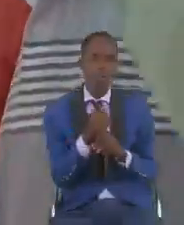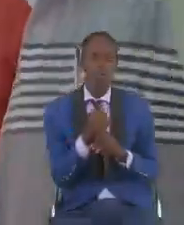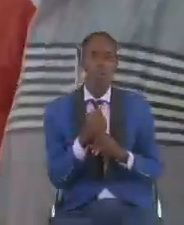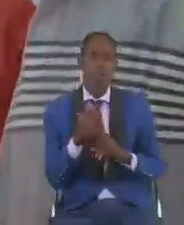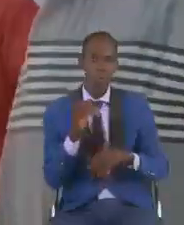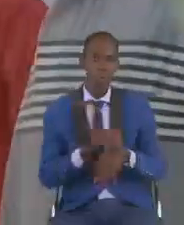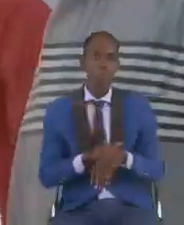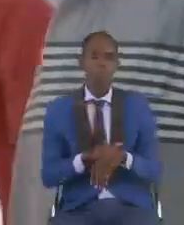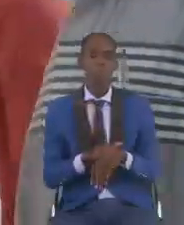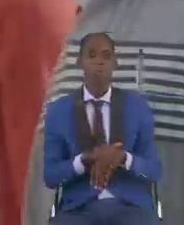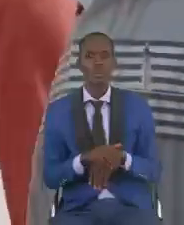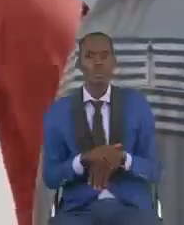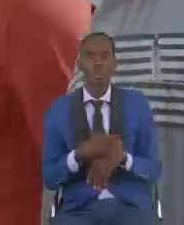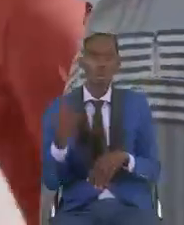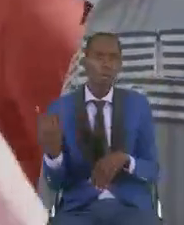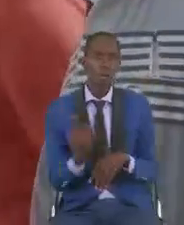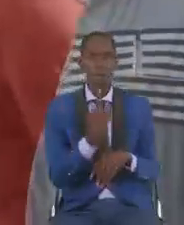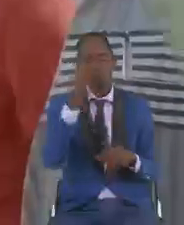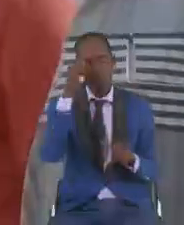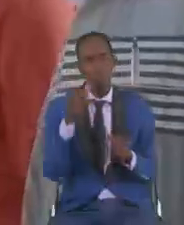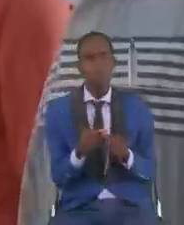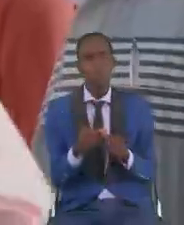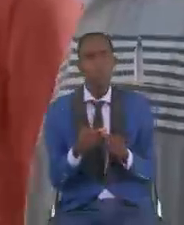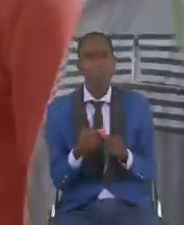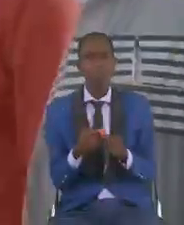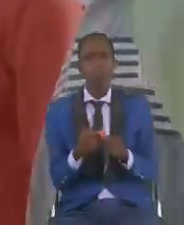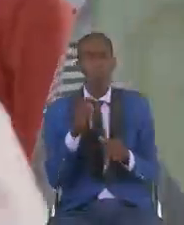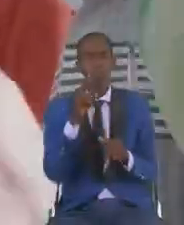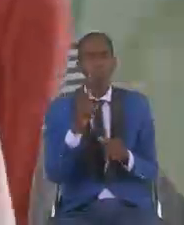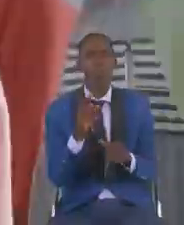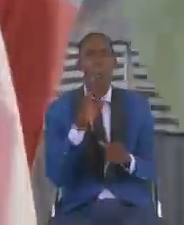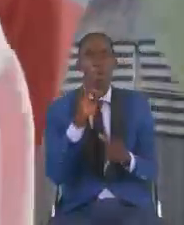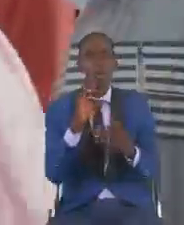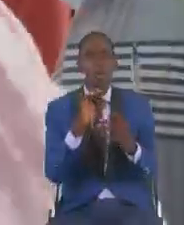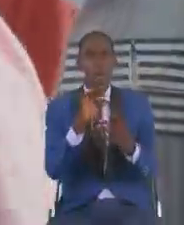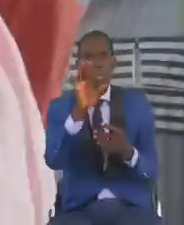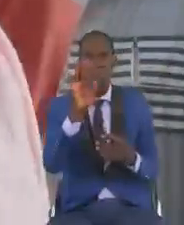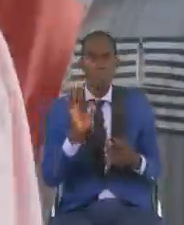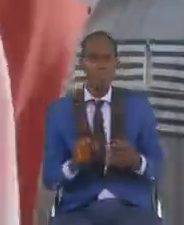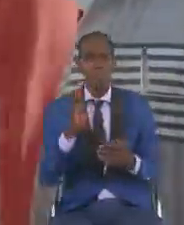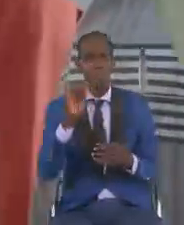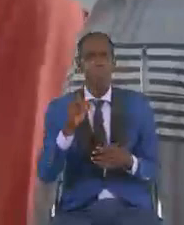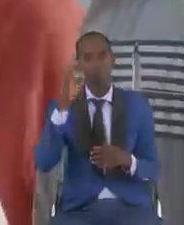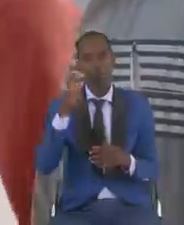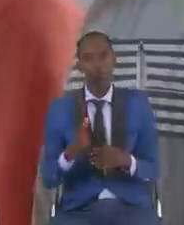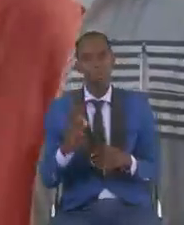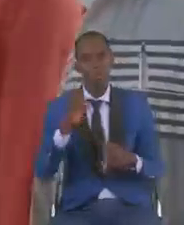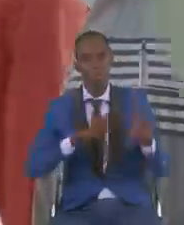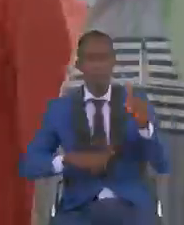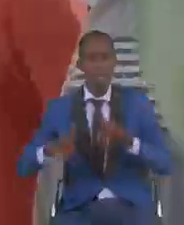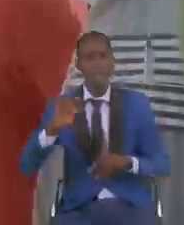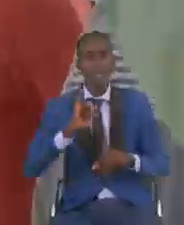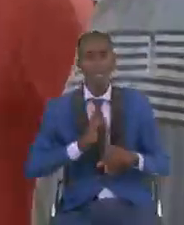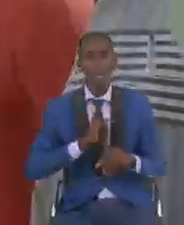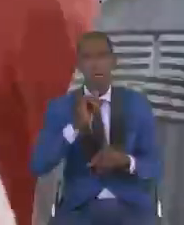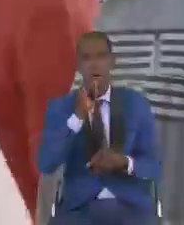firm. Always remember, you are appointed by God. I am appointed. I